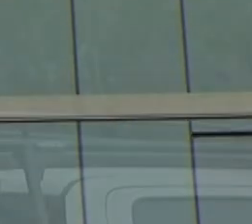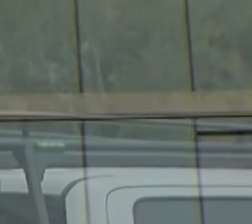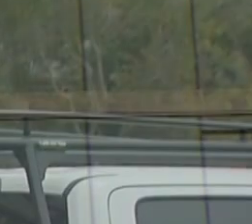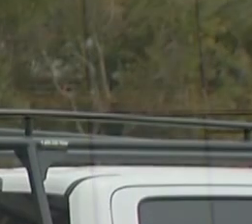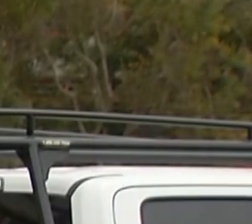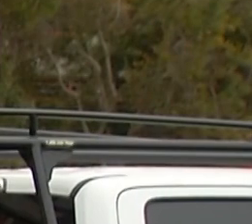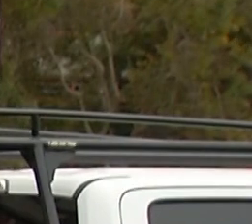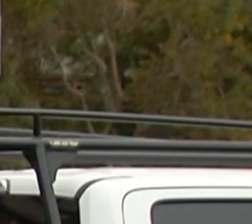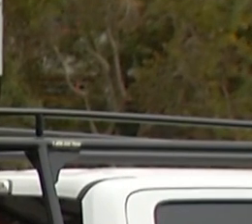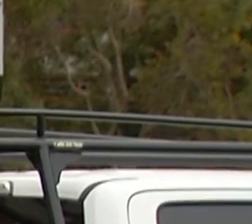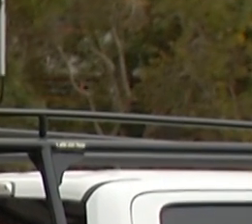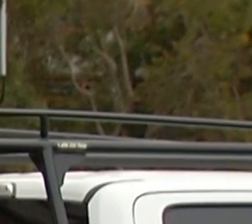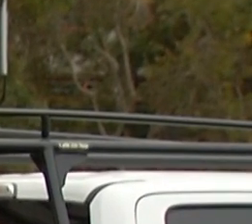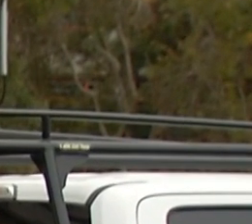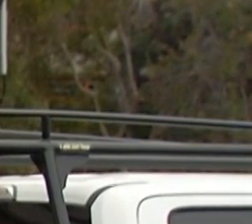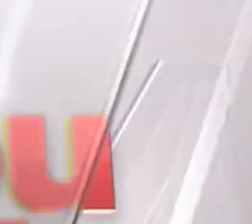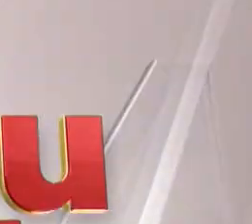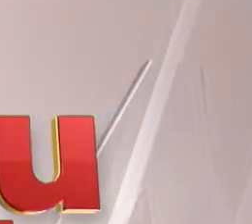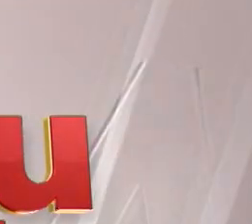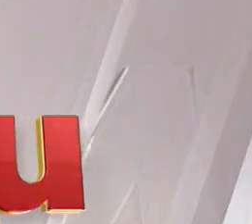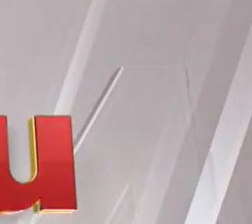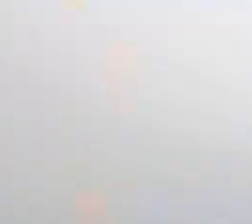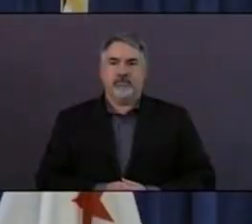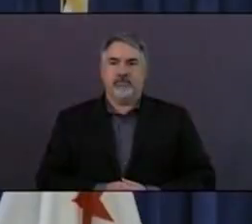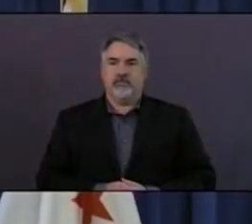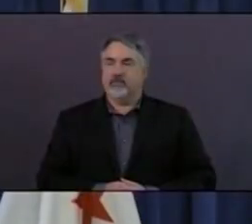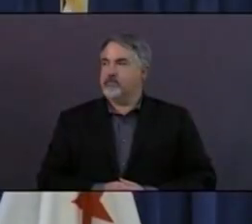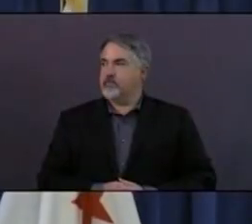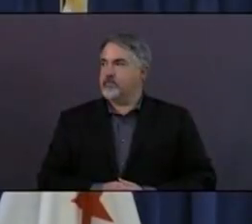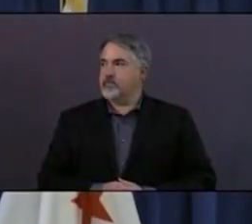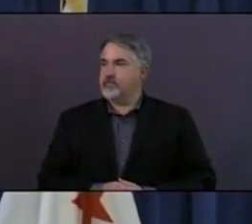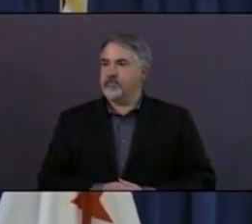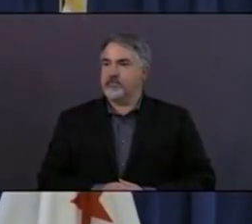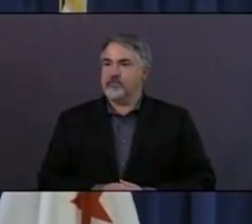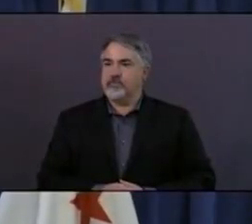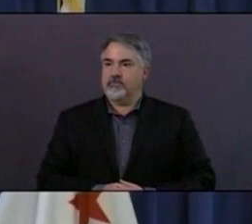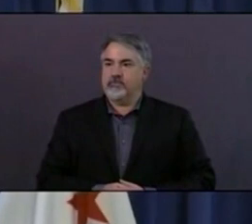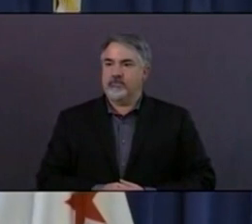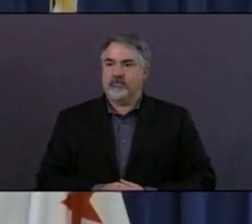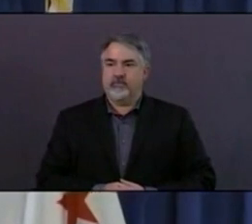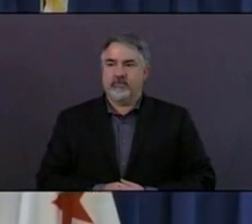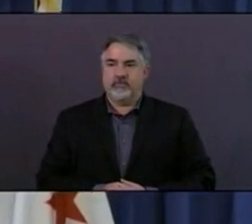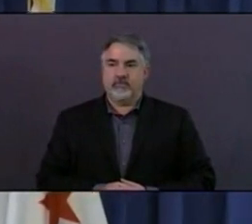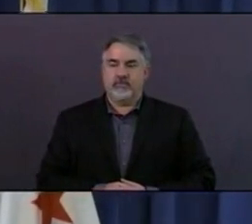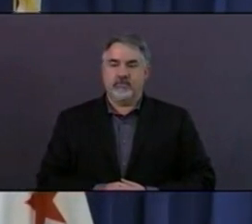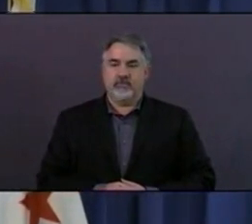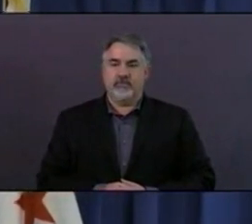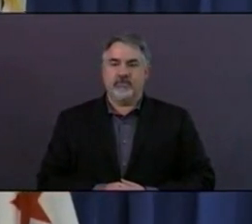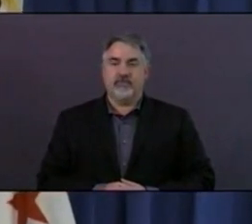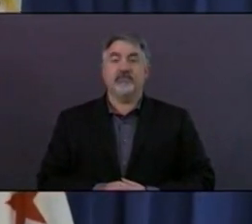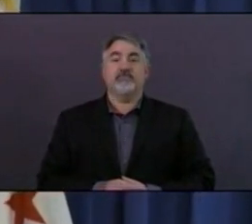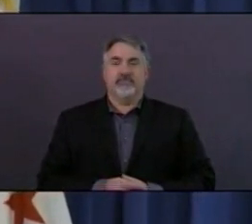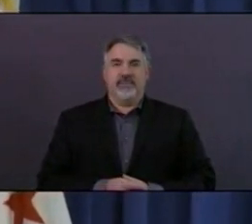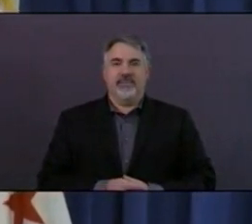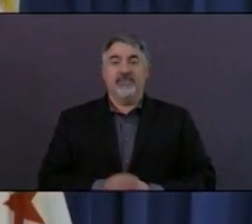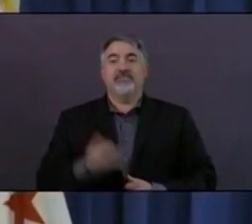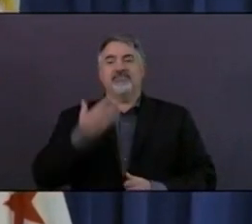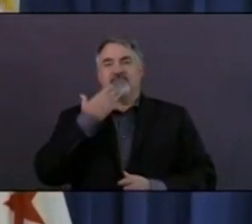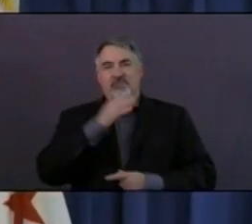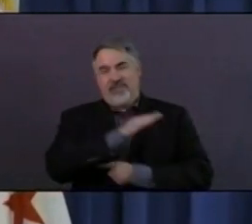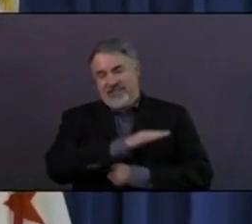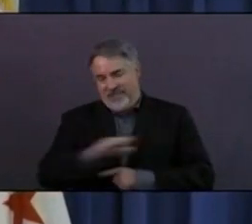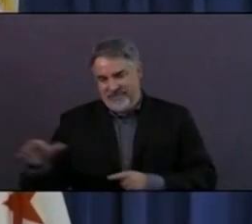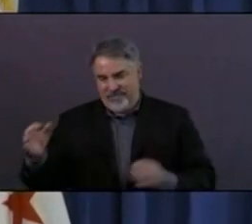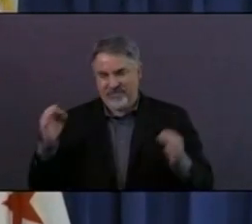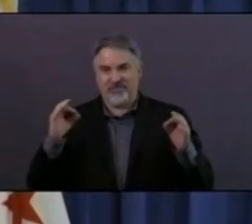suspend eviction notices temporarily. More help is on the way for essential workers, and San Diego Mayor Kevin Faulkner announcing yesterday the city